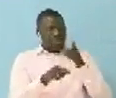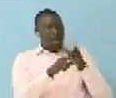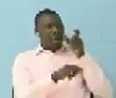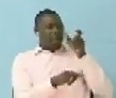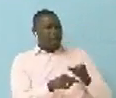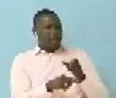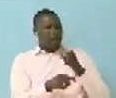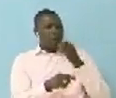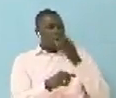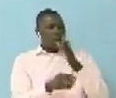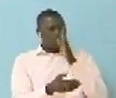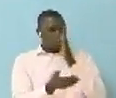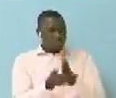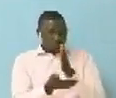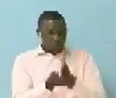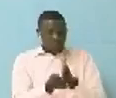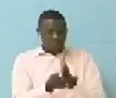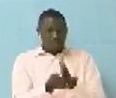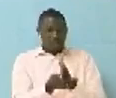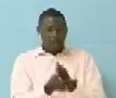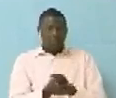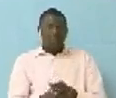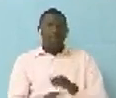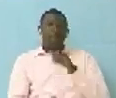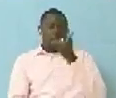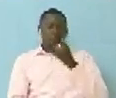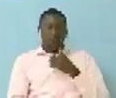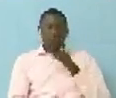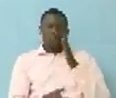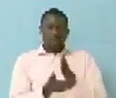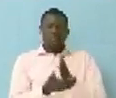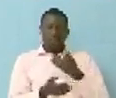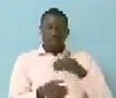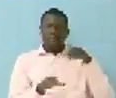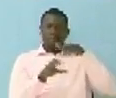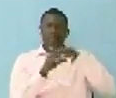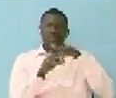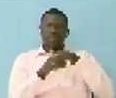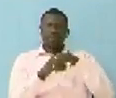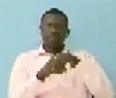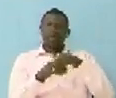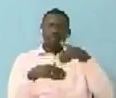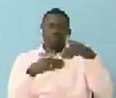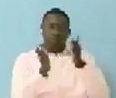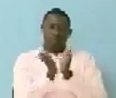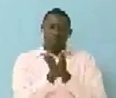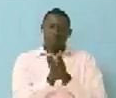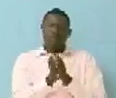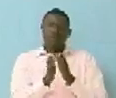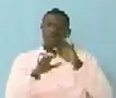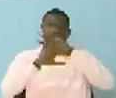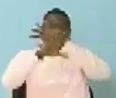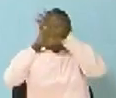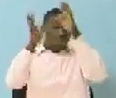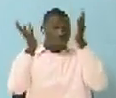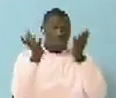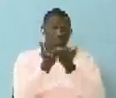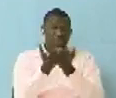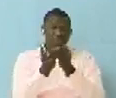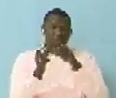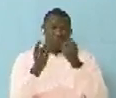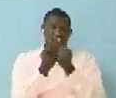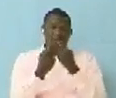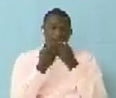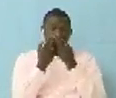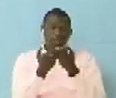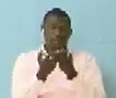being truthful? Yes, he was right that I was part of the panel. And all these things he has said are also true.